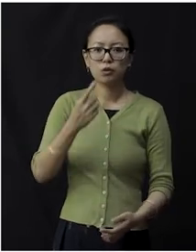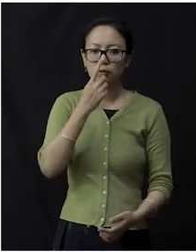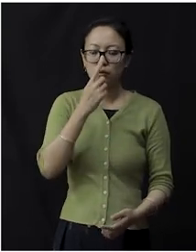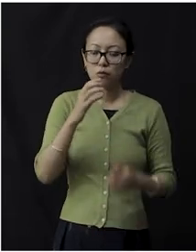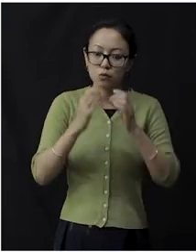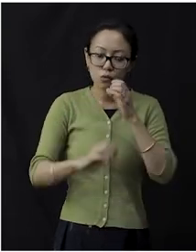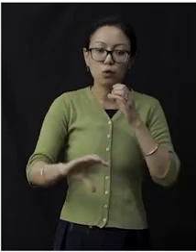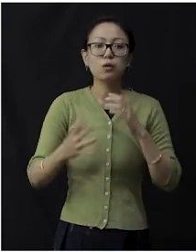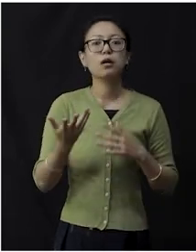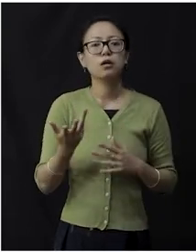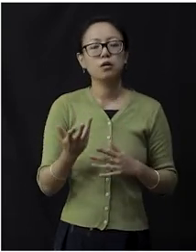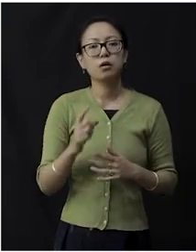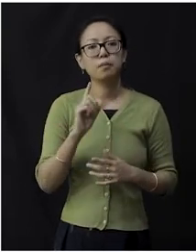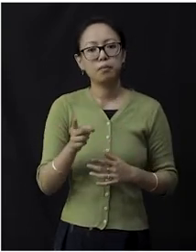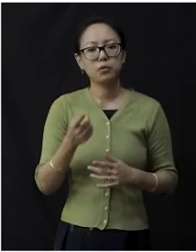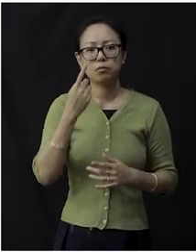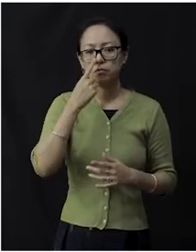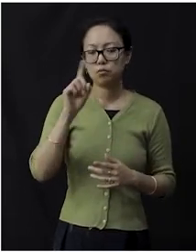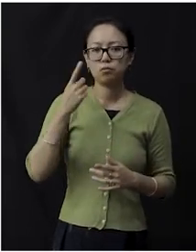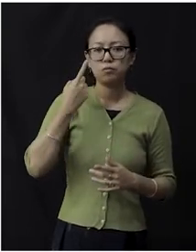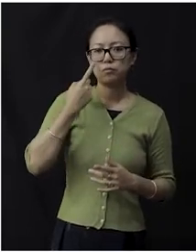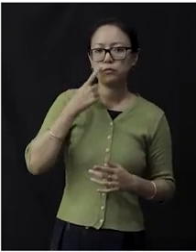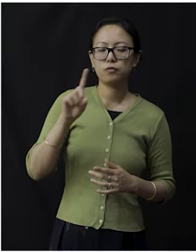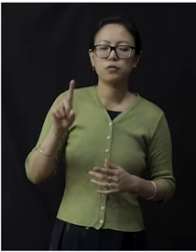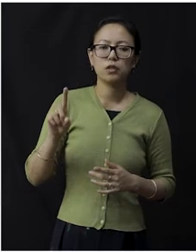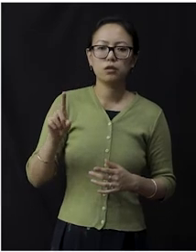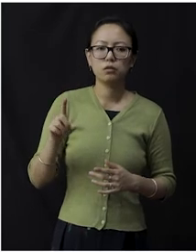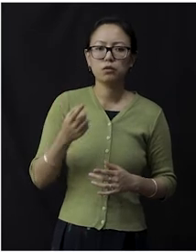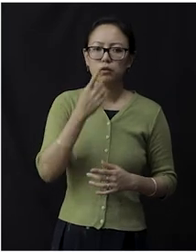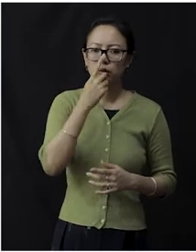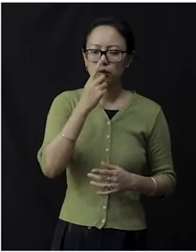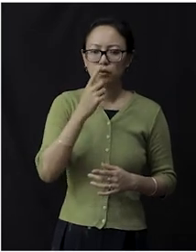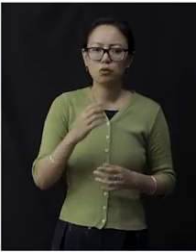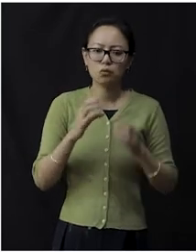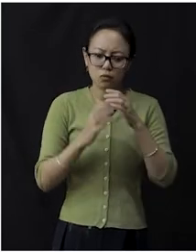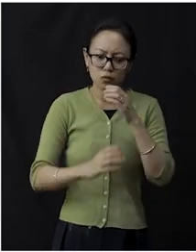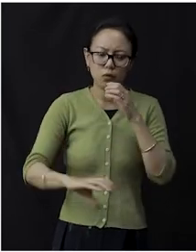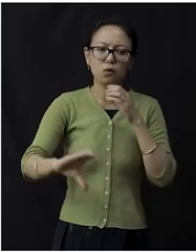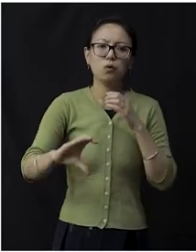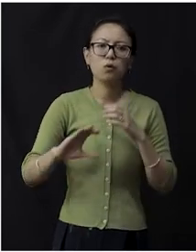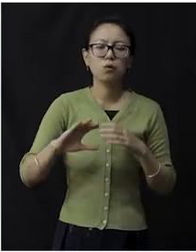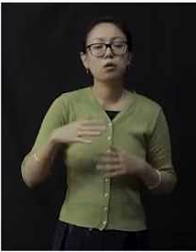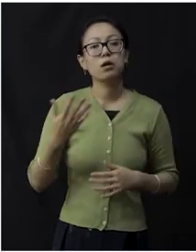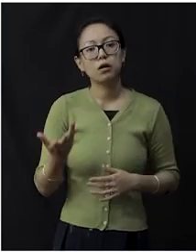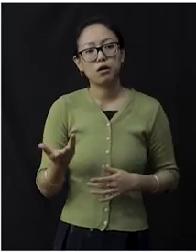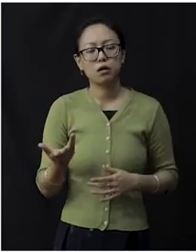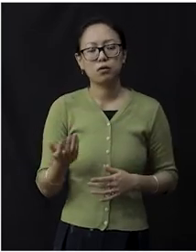nobody else. But this elephant is going to be looking a little different from the